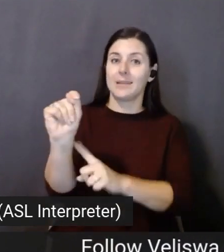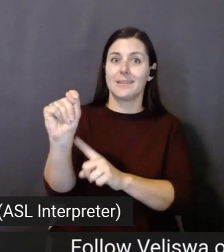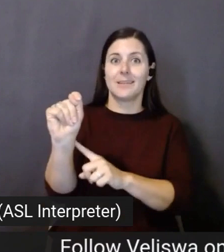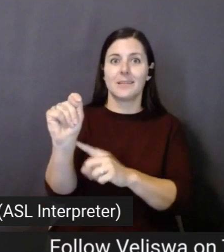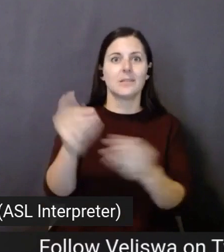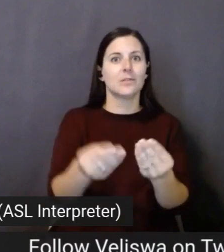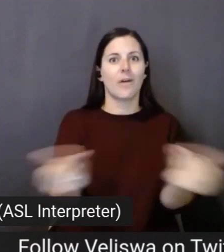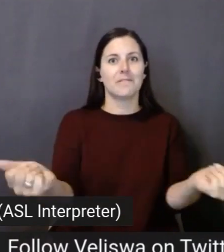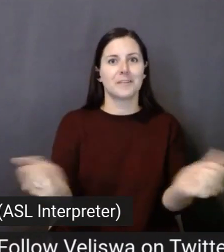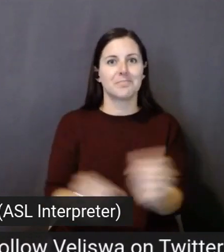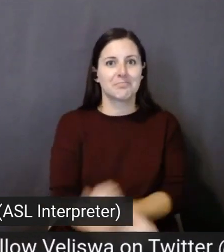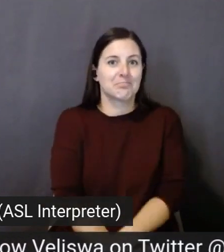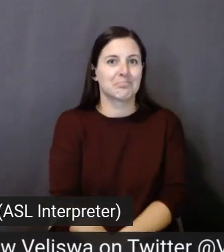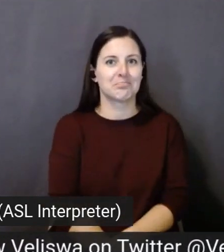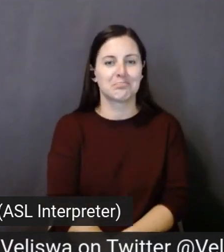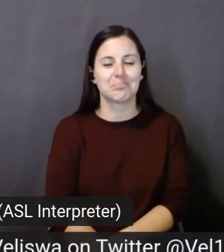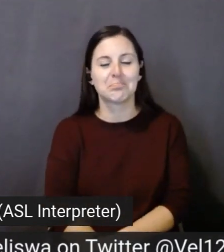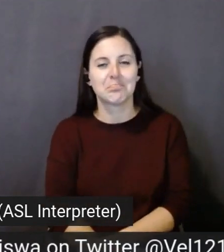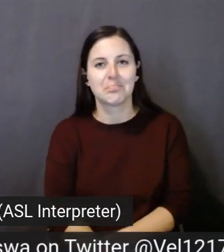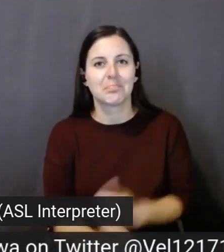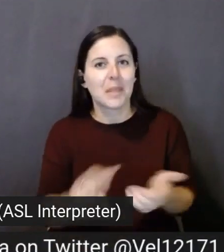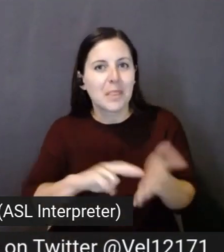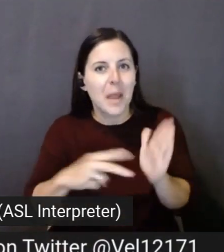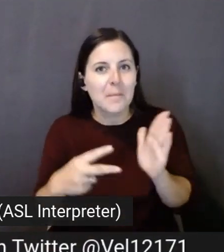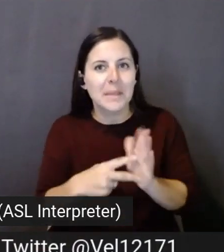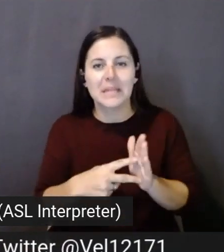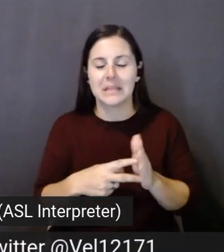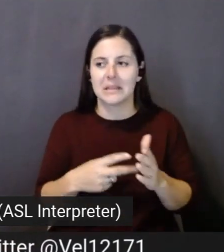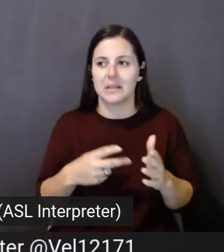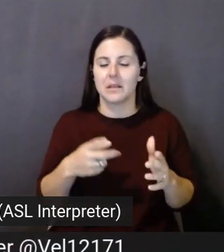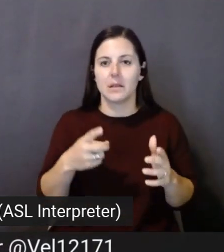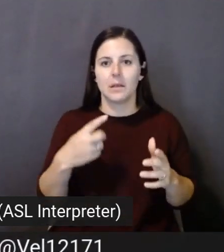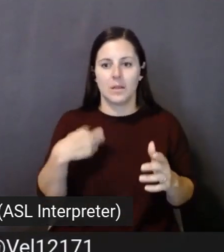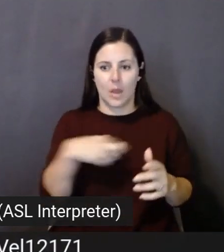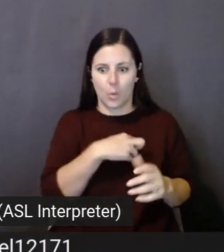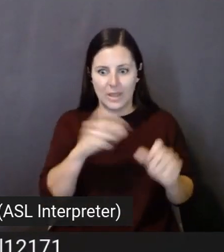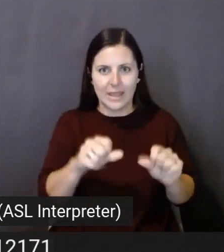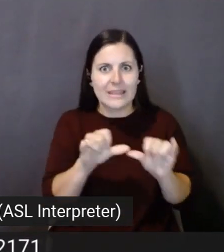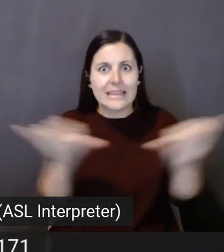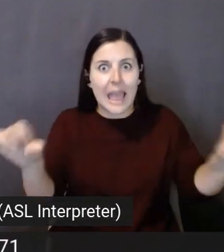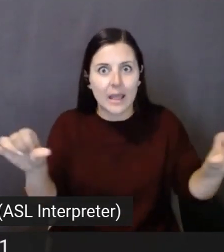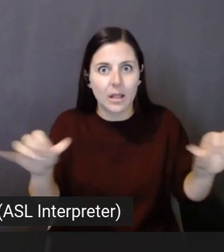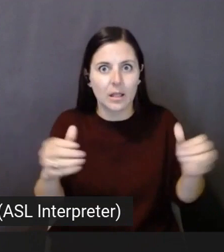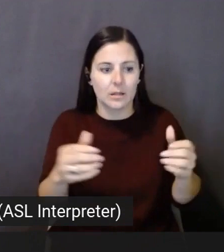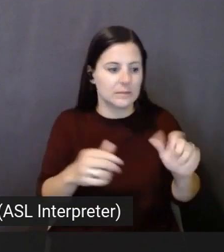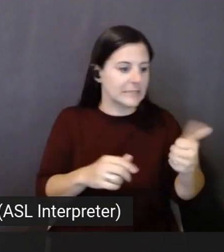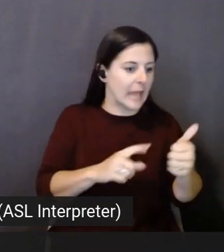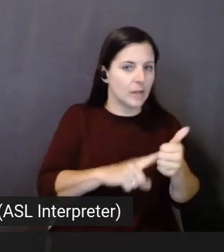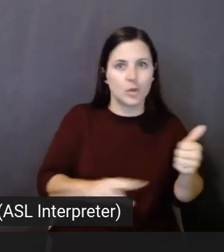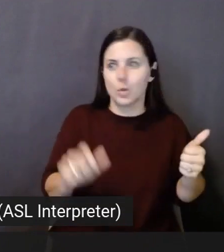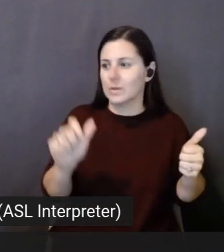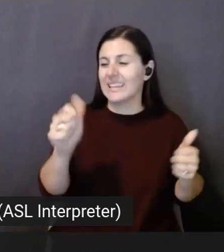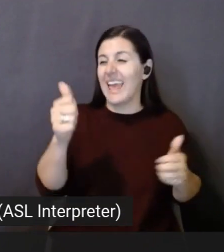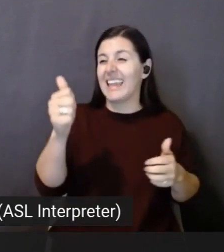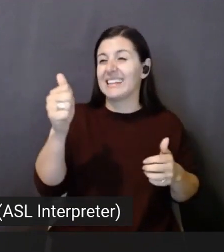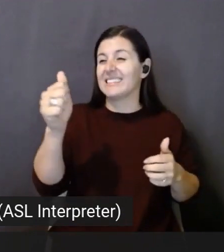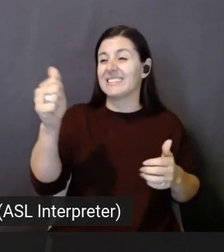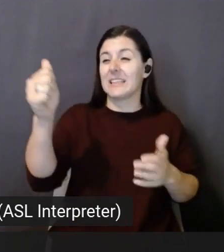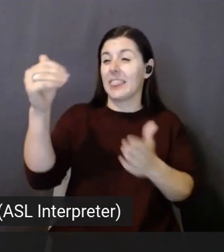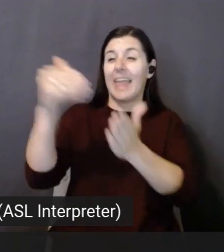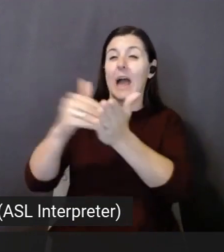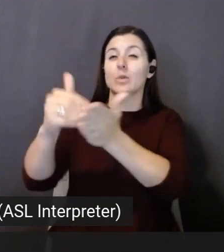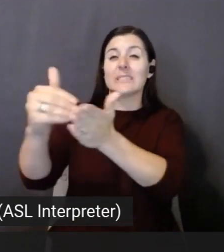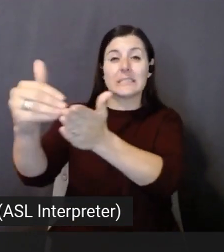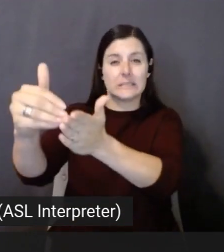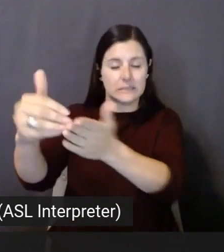of those problems, which means that with the solution, with these capabilities, it can scale very easily from 10 to tens of thousands of agents